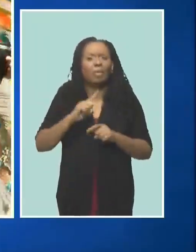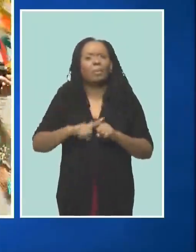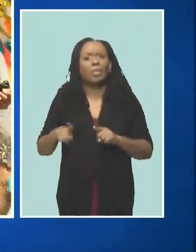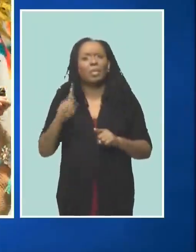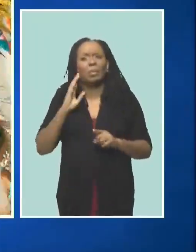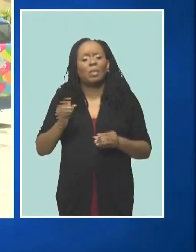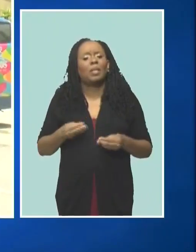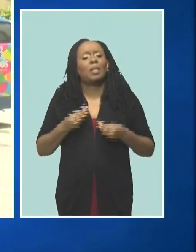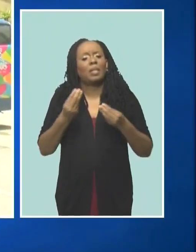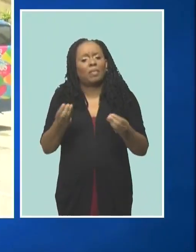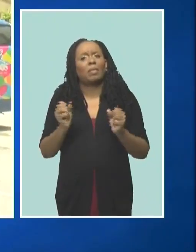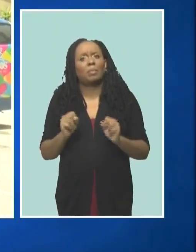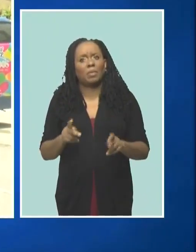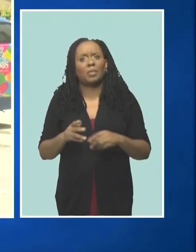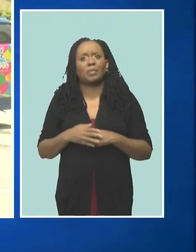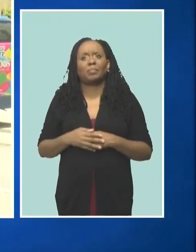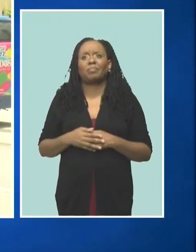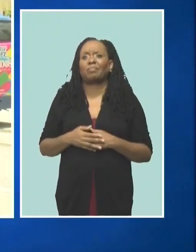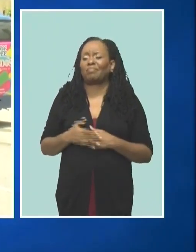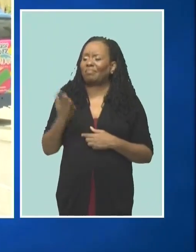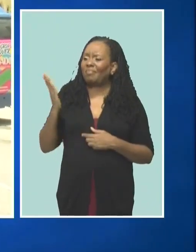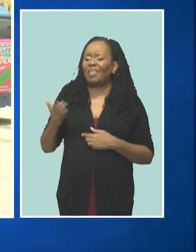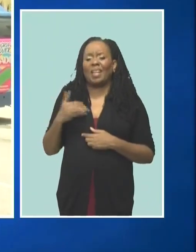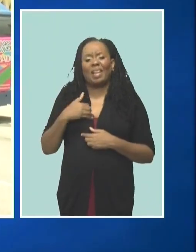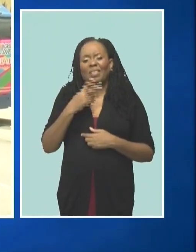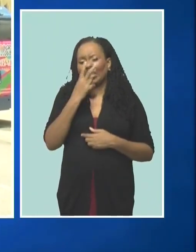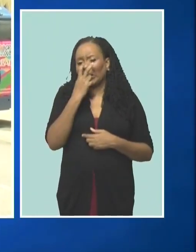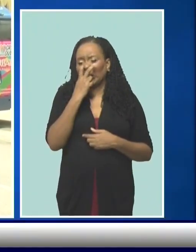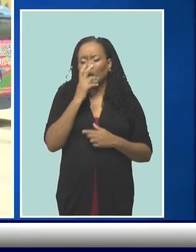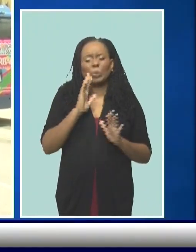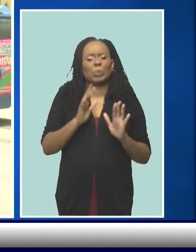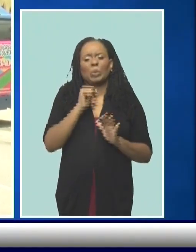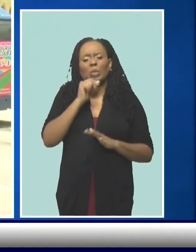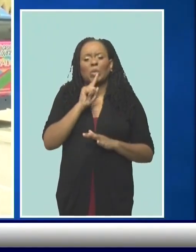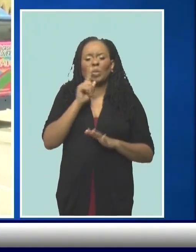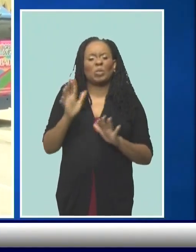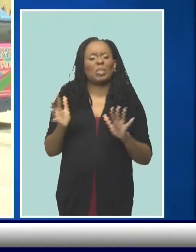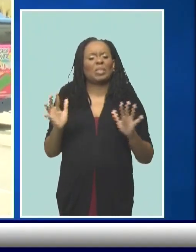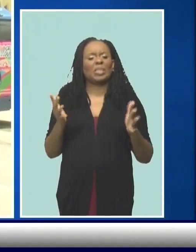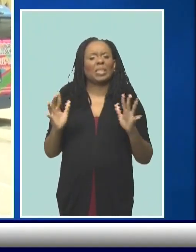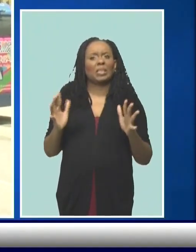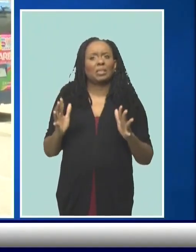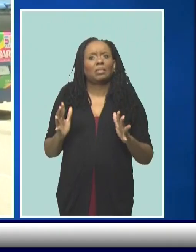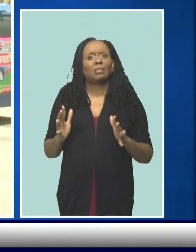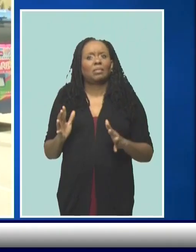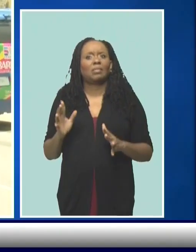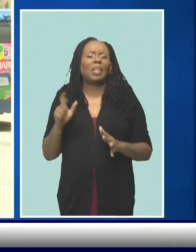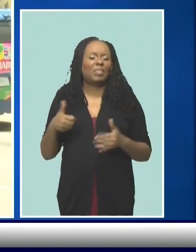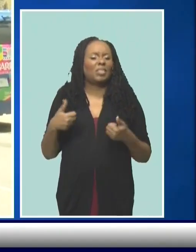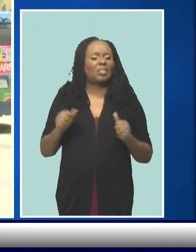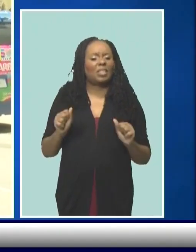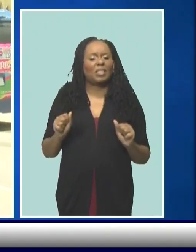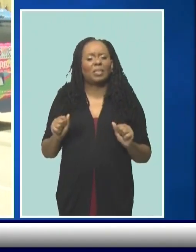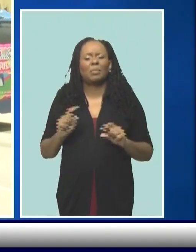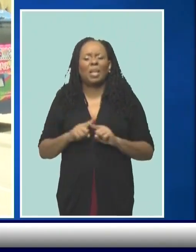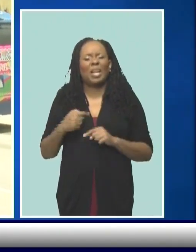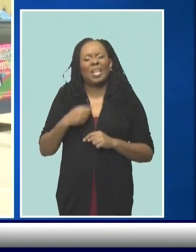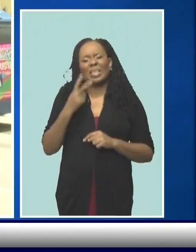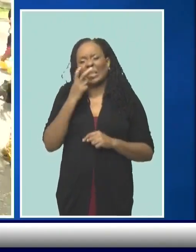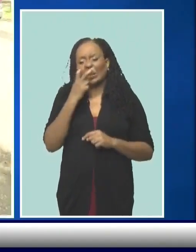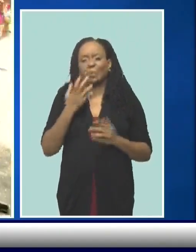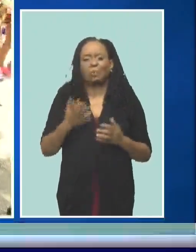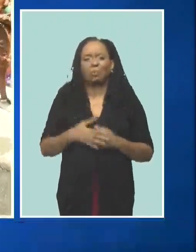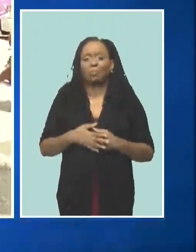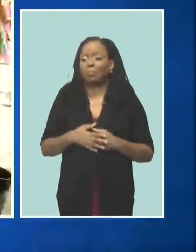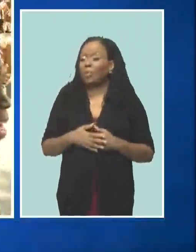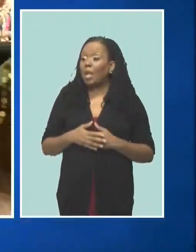I got my little doubts about it, but I try to wait and see. Because you got to try something sometimes, but I got my little doubts in it. How's the day